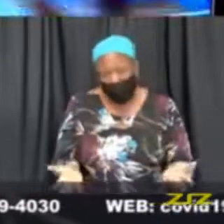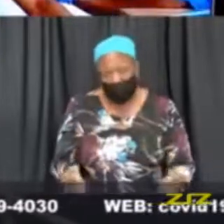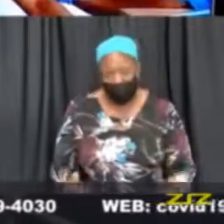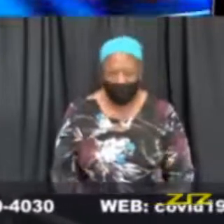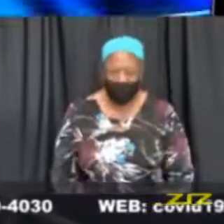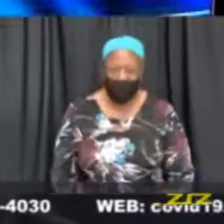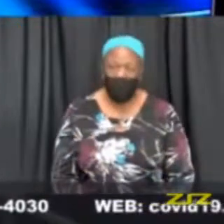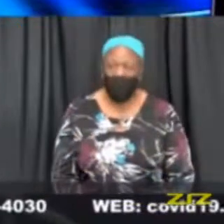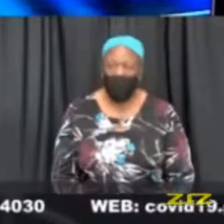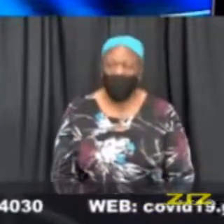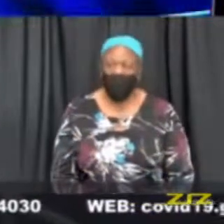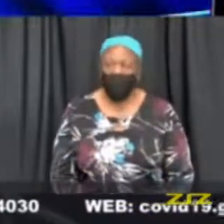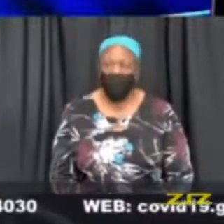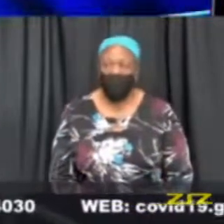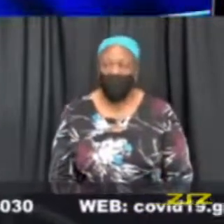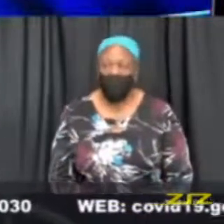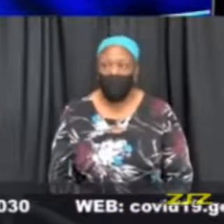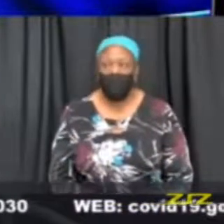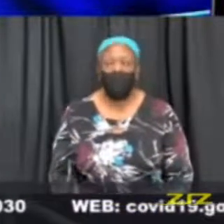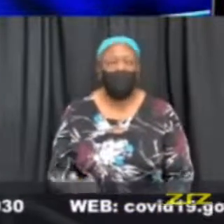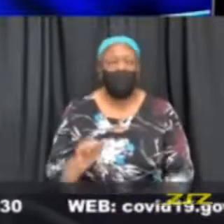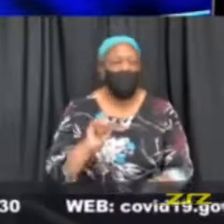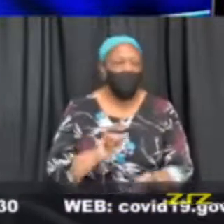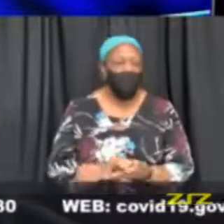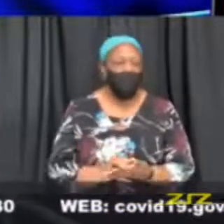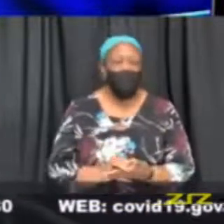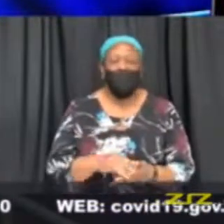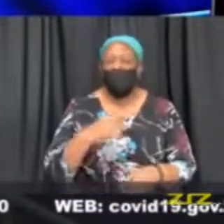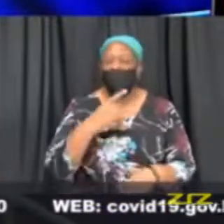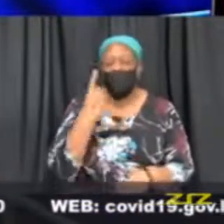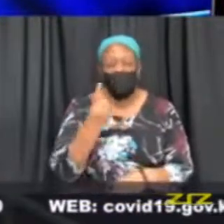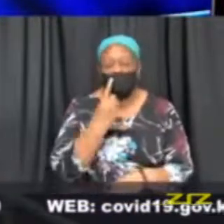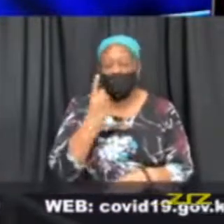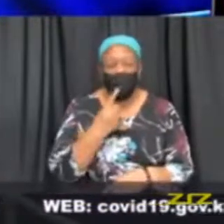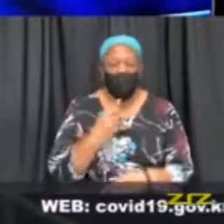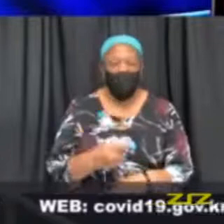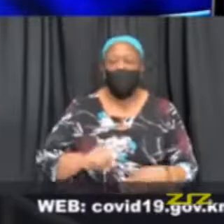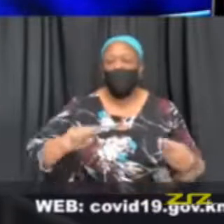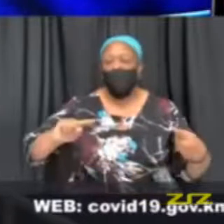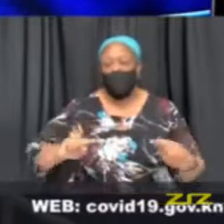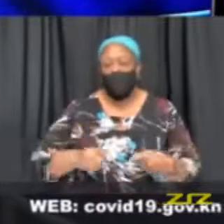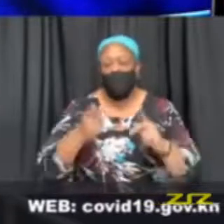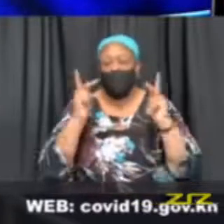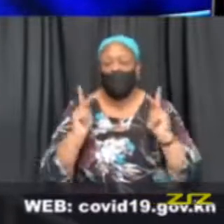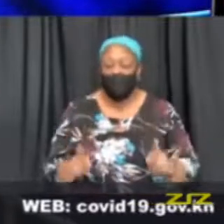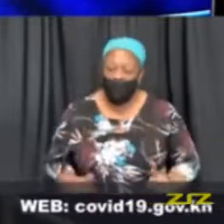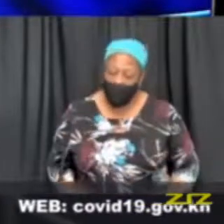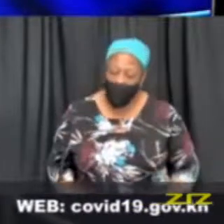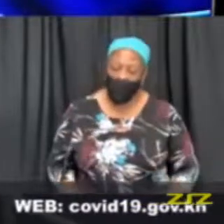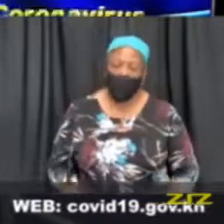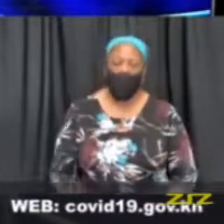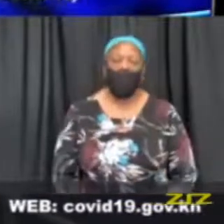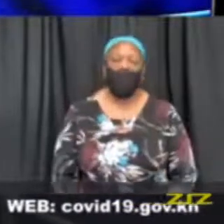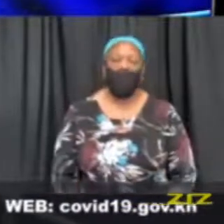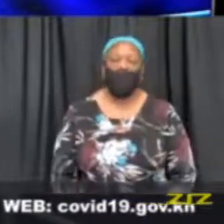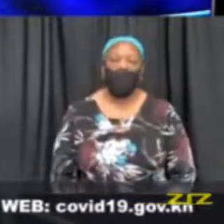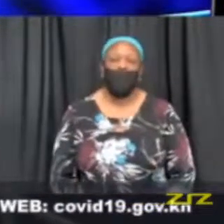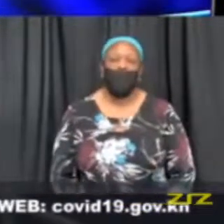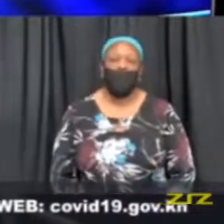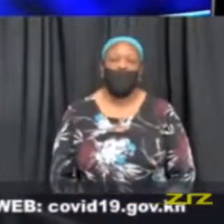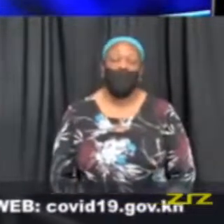is false information that is intended to hurt, intended to harm, whether persons,